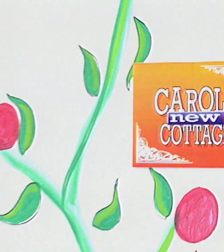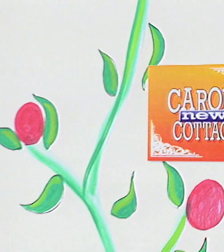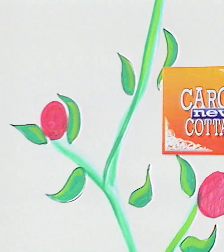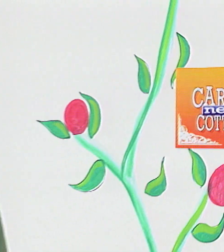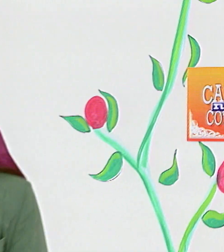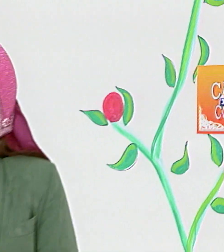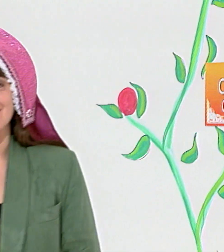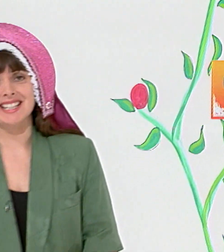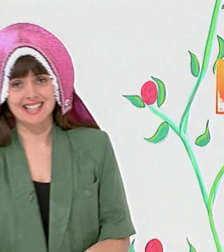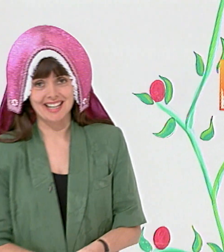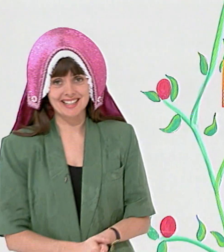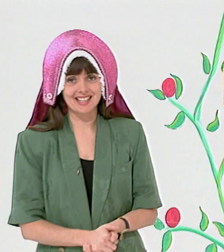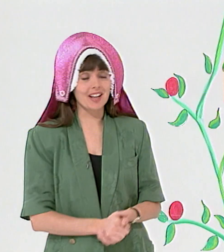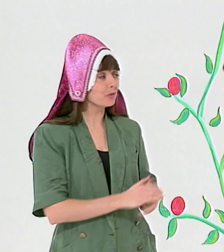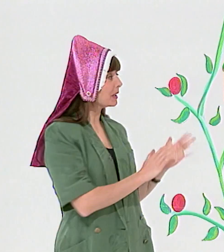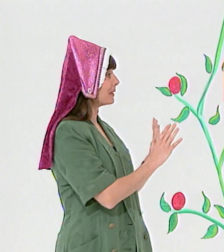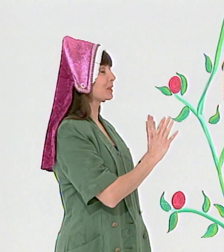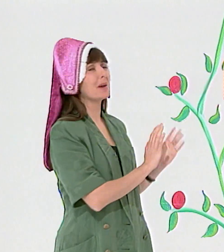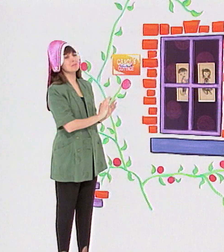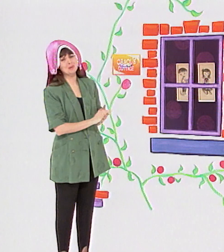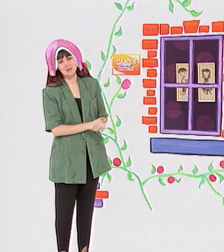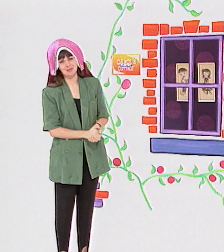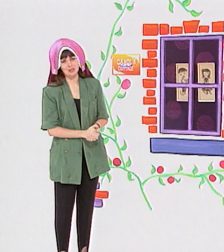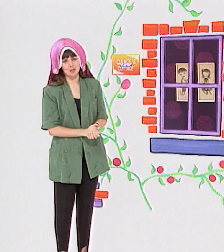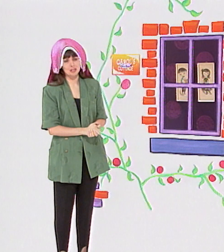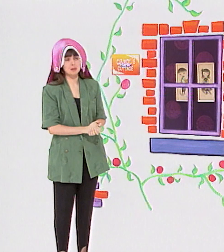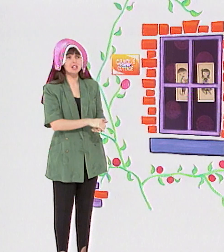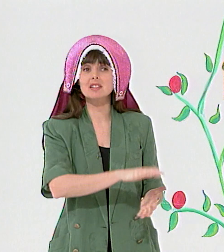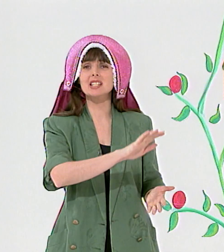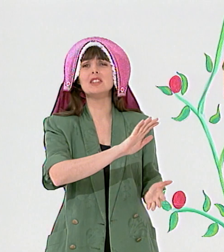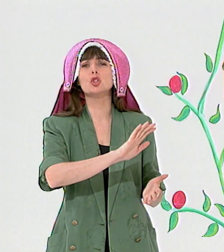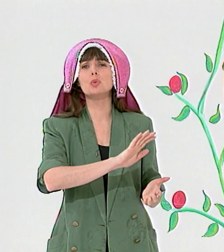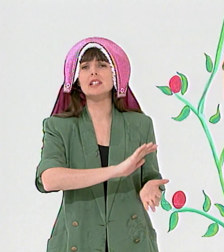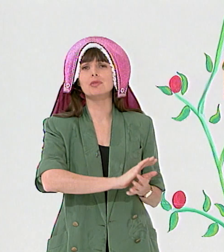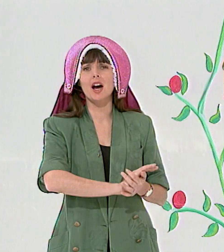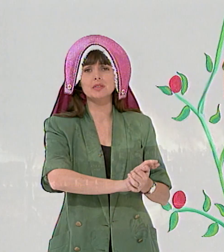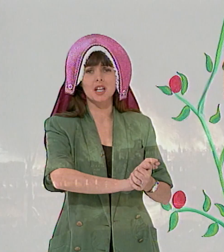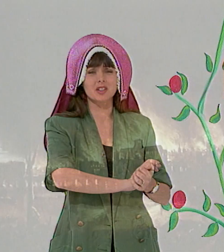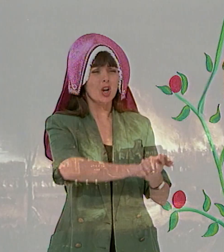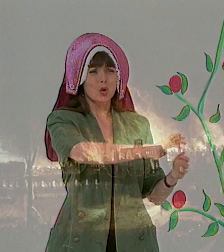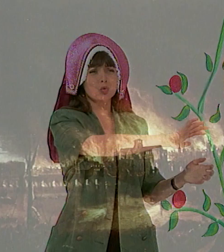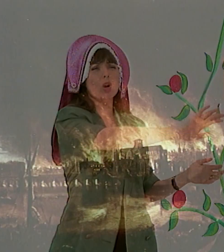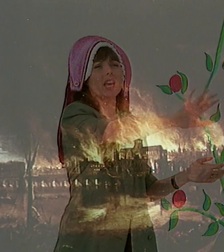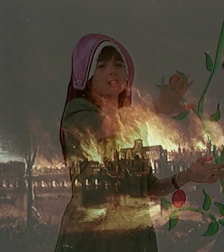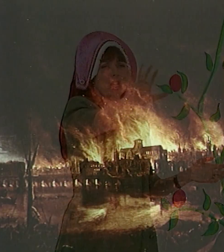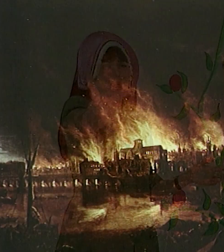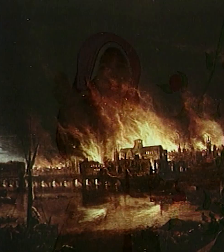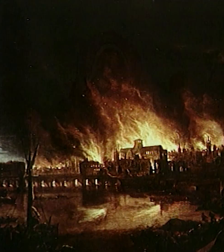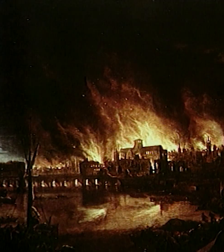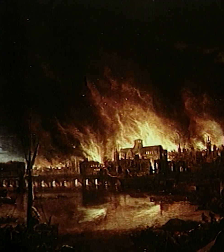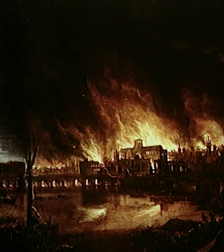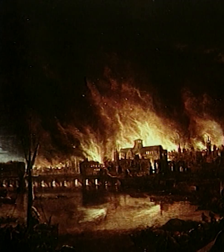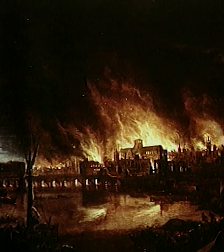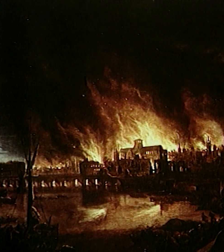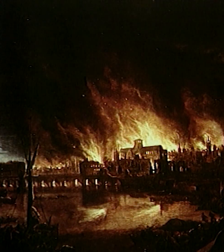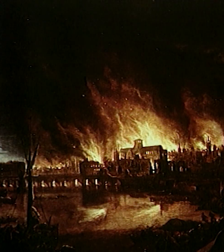now 1666, and I've rebuilt my beautiful cottage, but I can see the Great Fire of London raging away